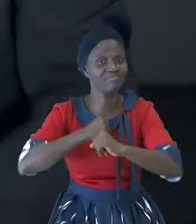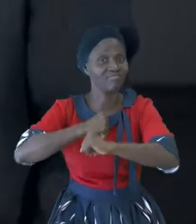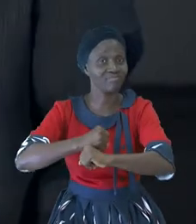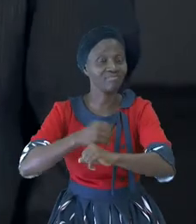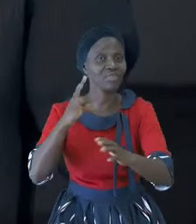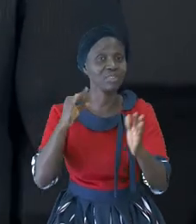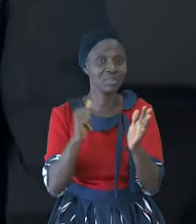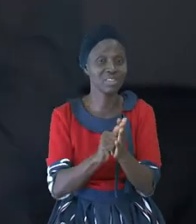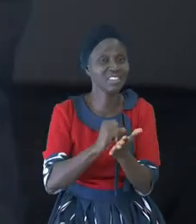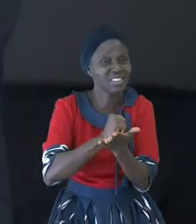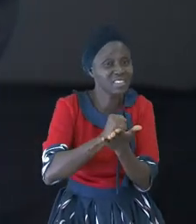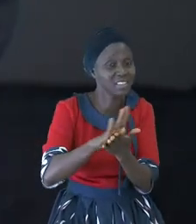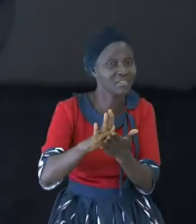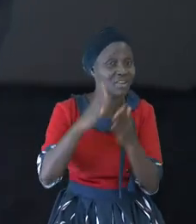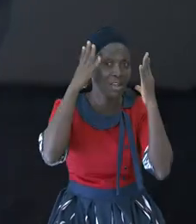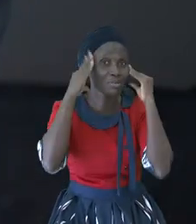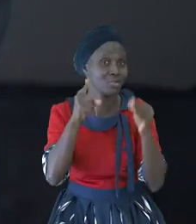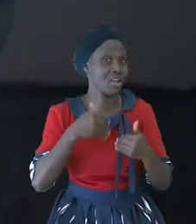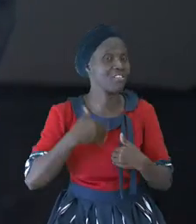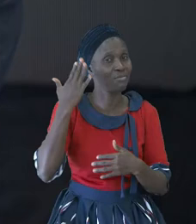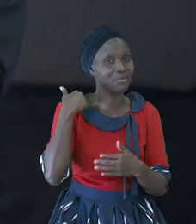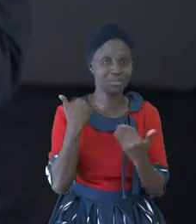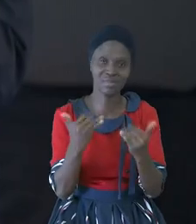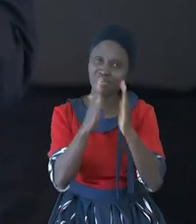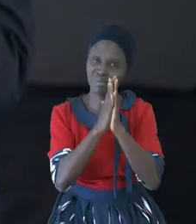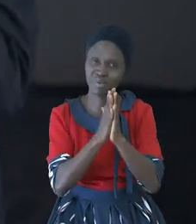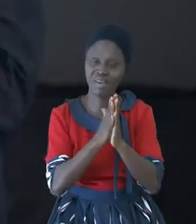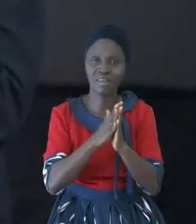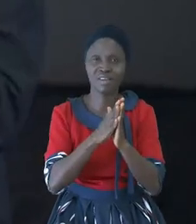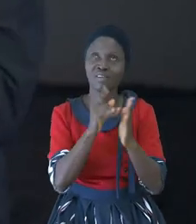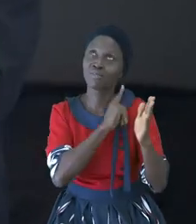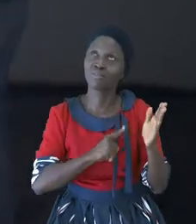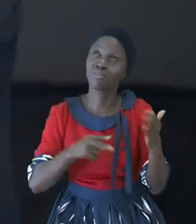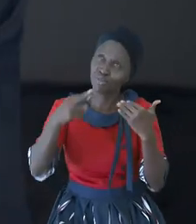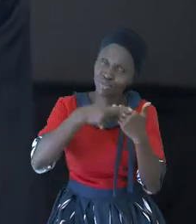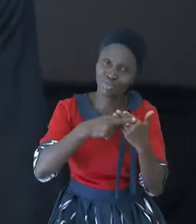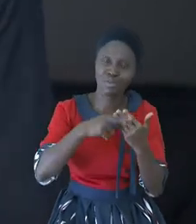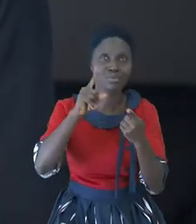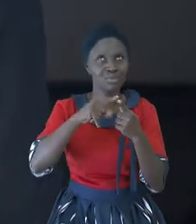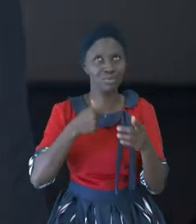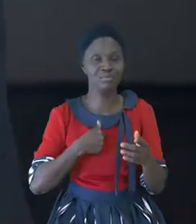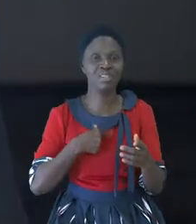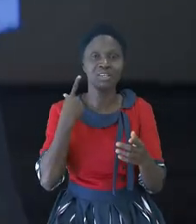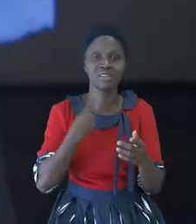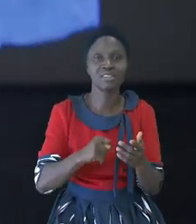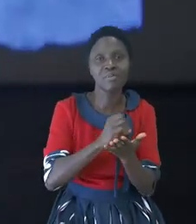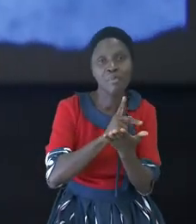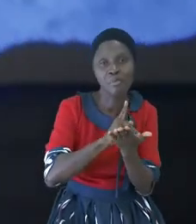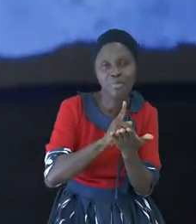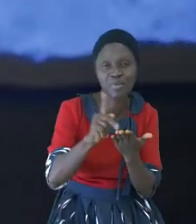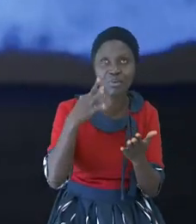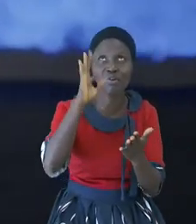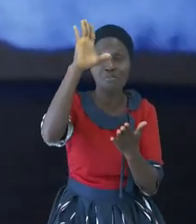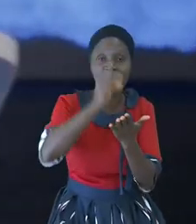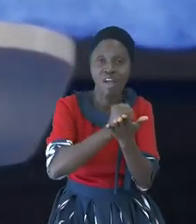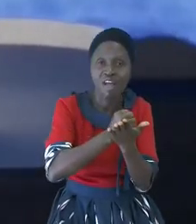that sanctification experience. Restore unto me the purity of that sanctification. Do you remember that